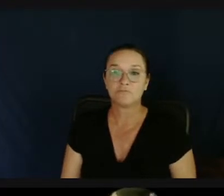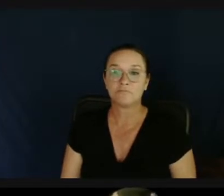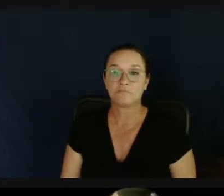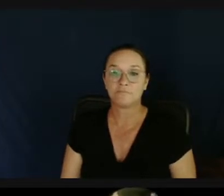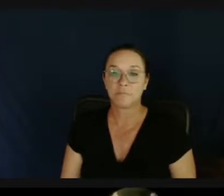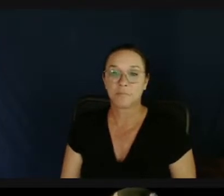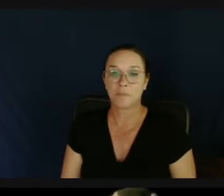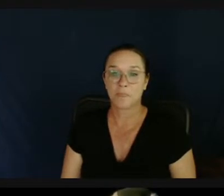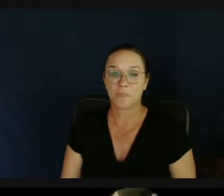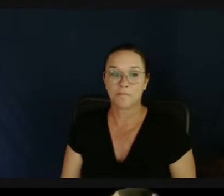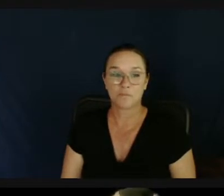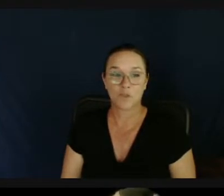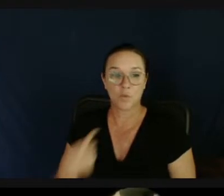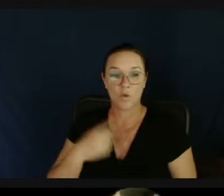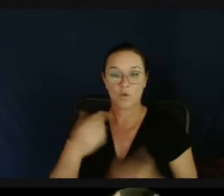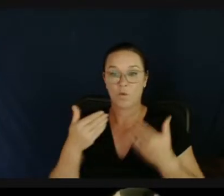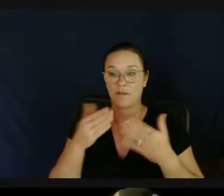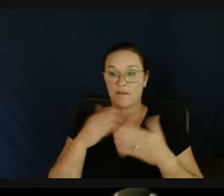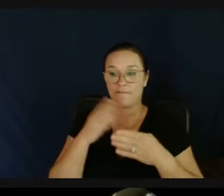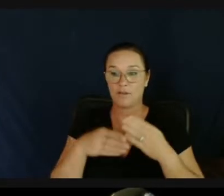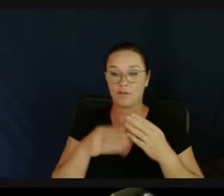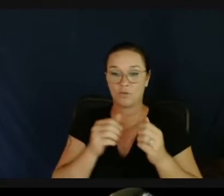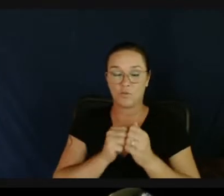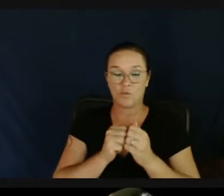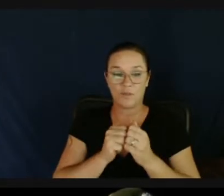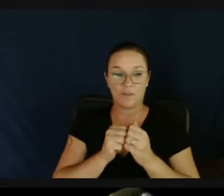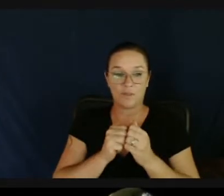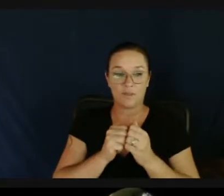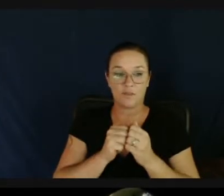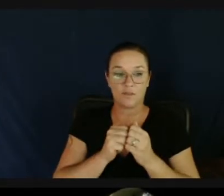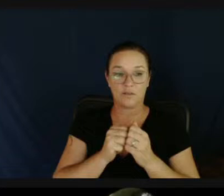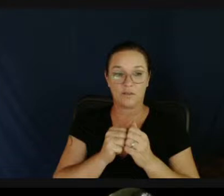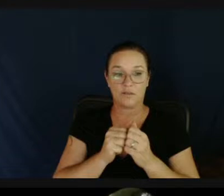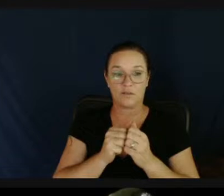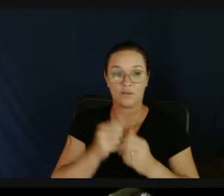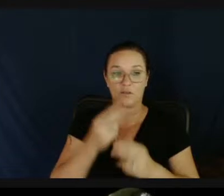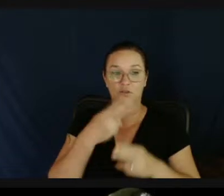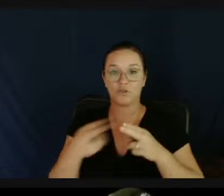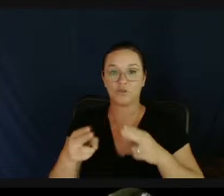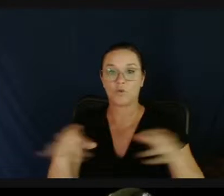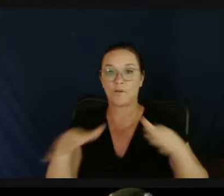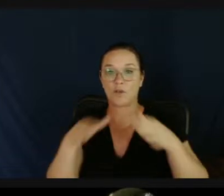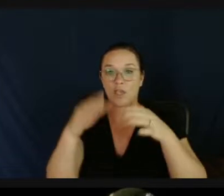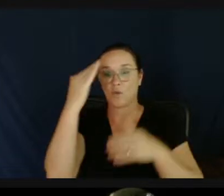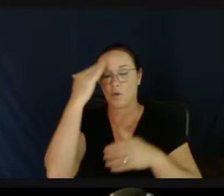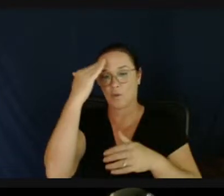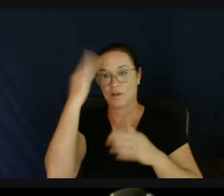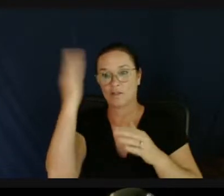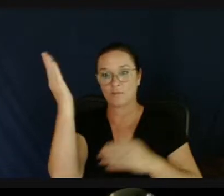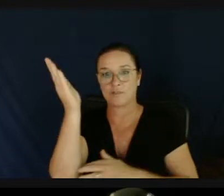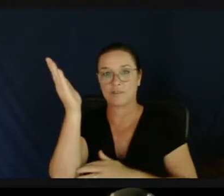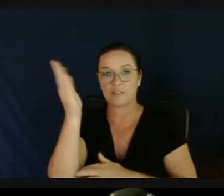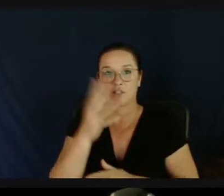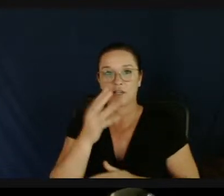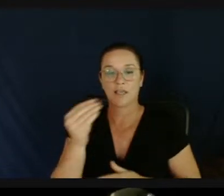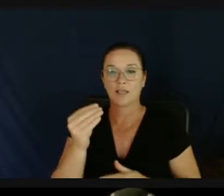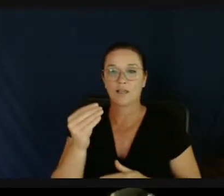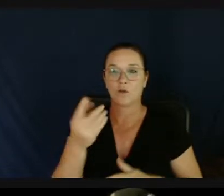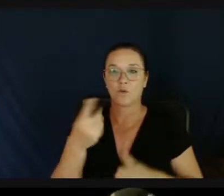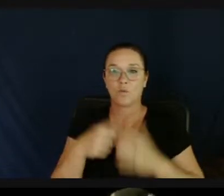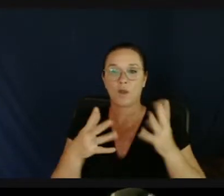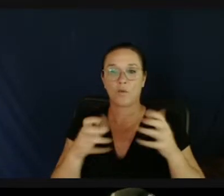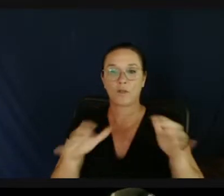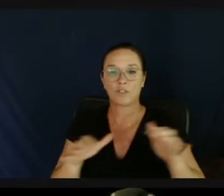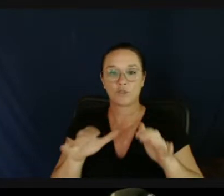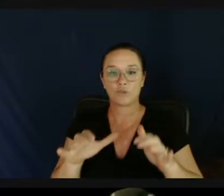So we'll finish it off here with a short volcano awareness presentation. And what I wanted to